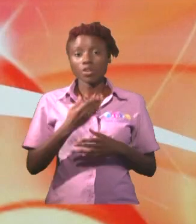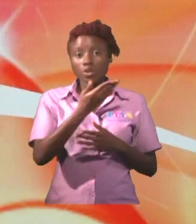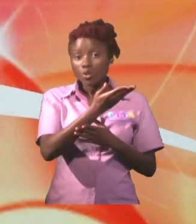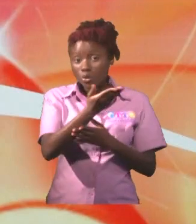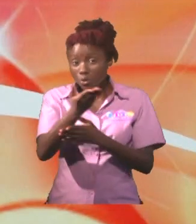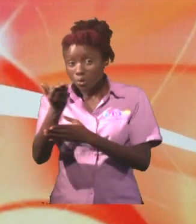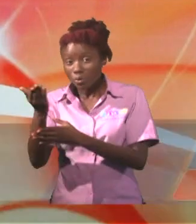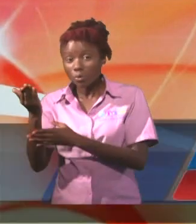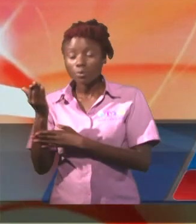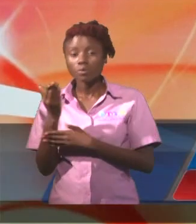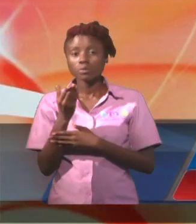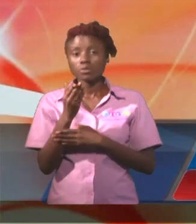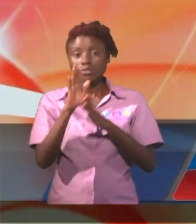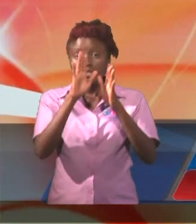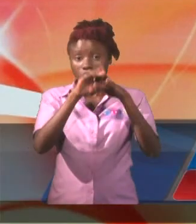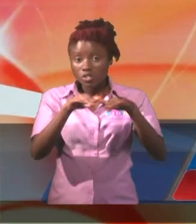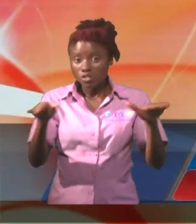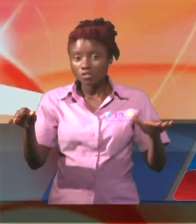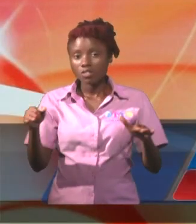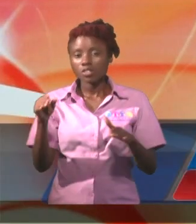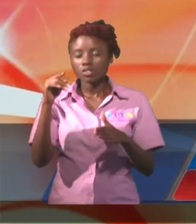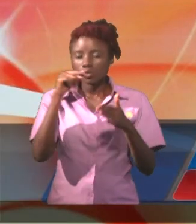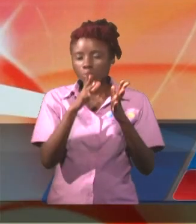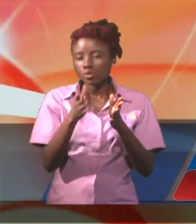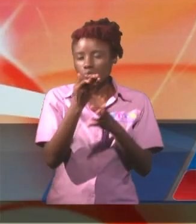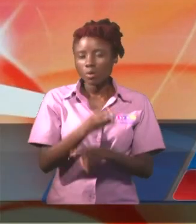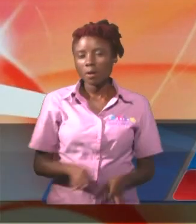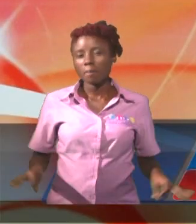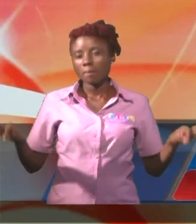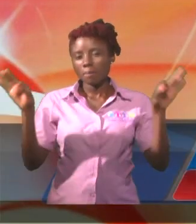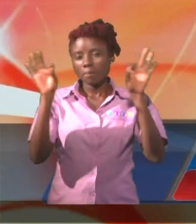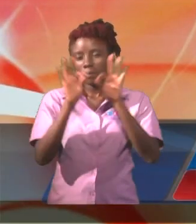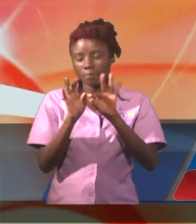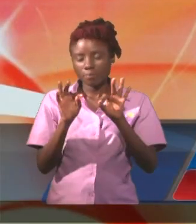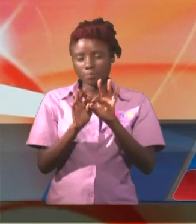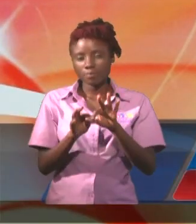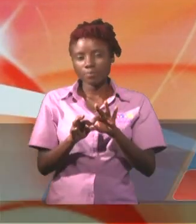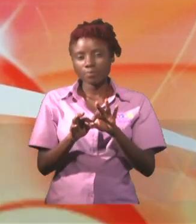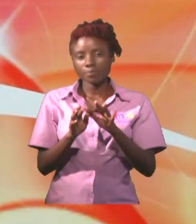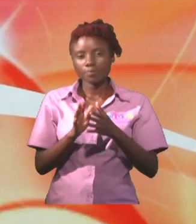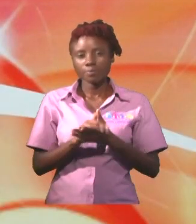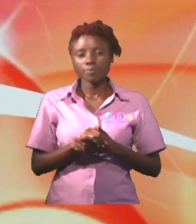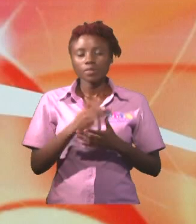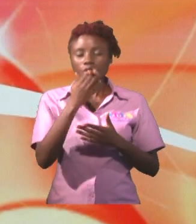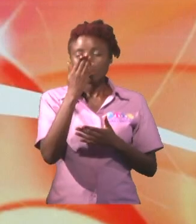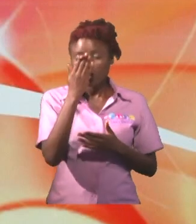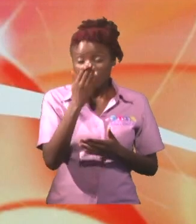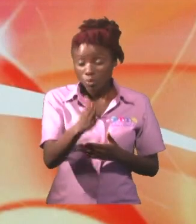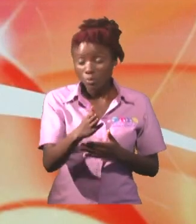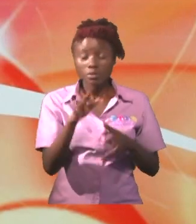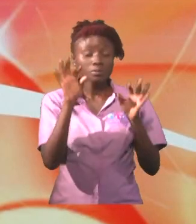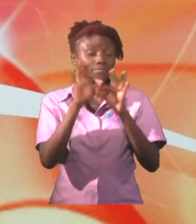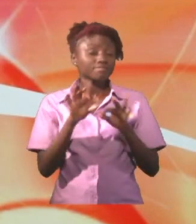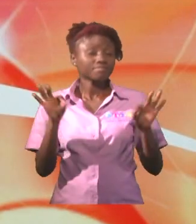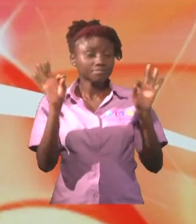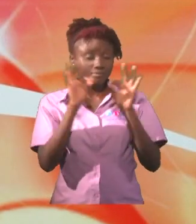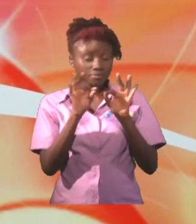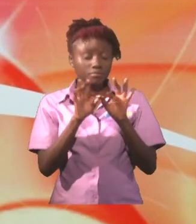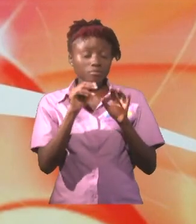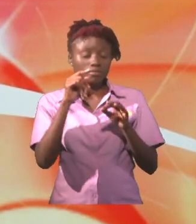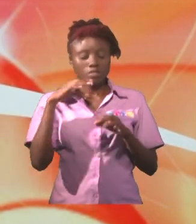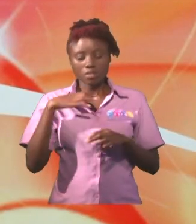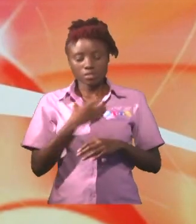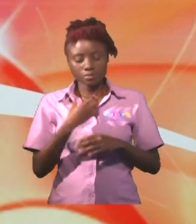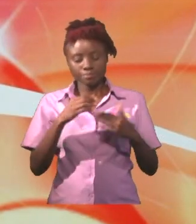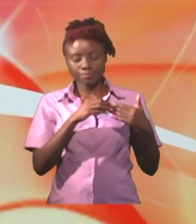importance to the government of the Republic of Trinidad and Tobago and your importance to the leaders in Tobago and